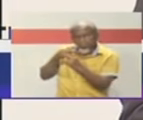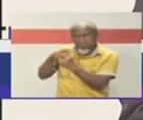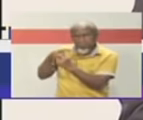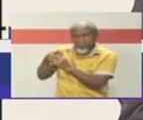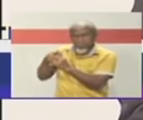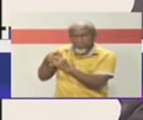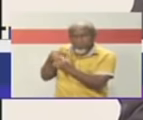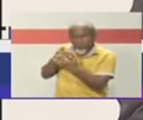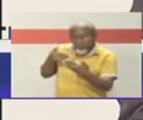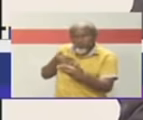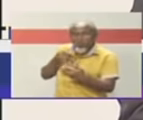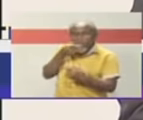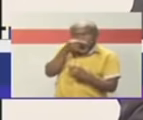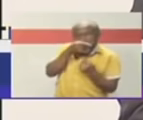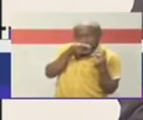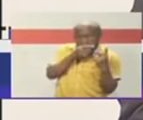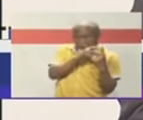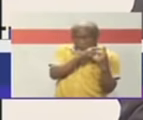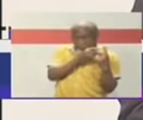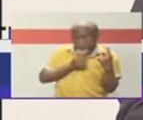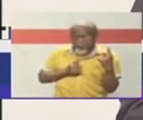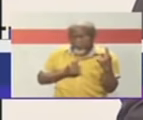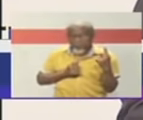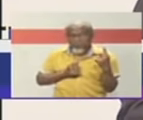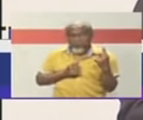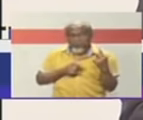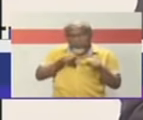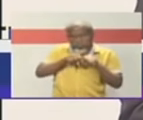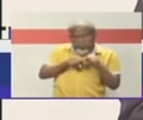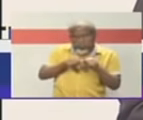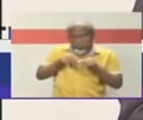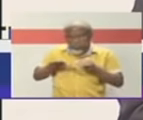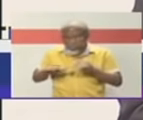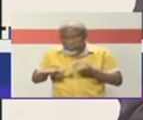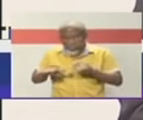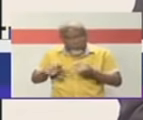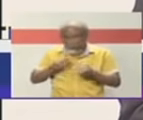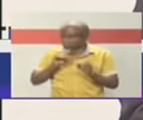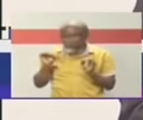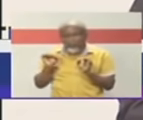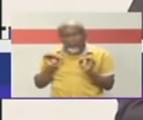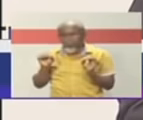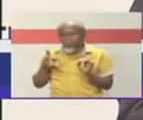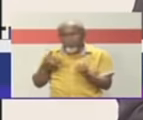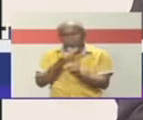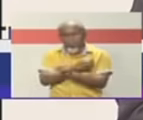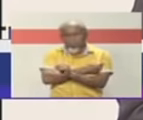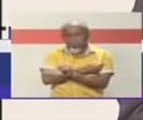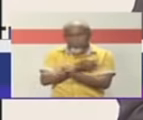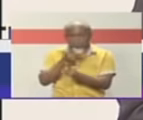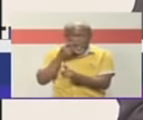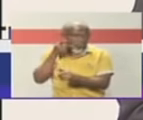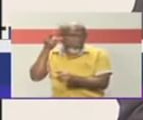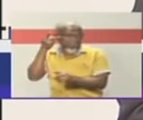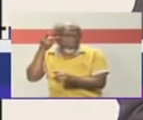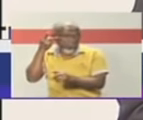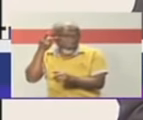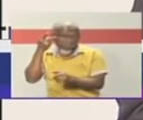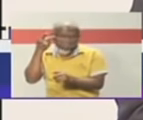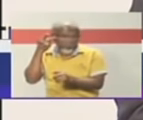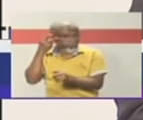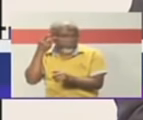individual, and those minors were unvaccinated. The parents of those minors were